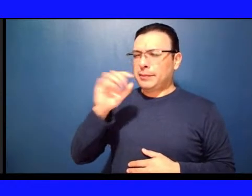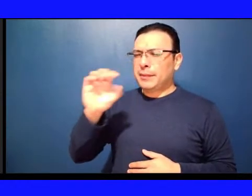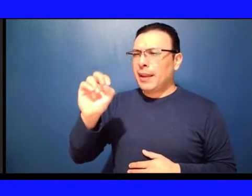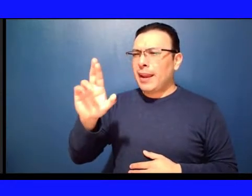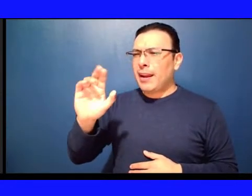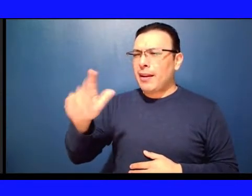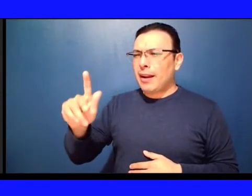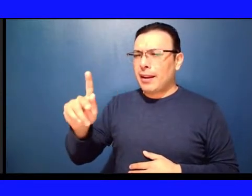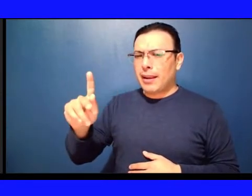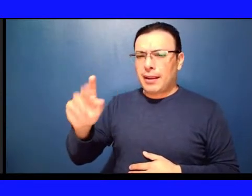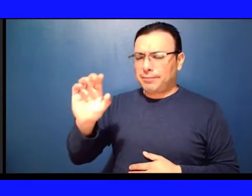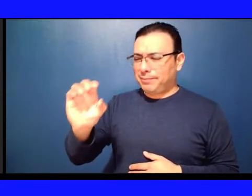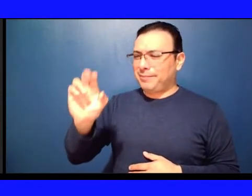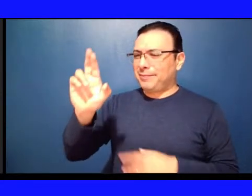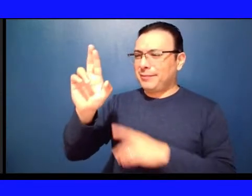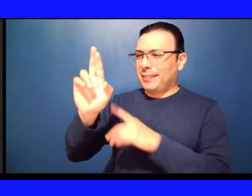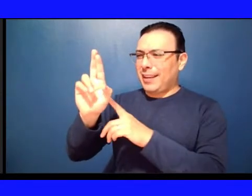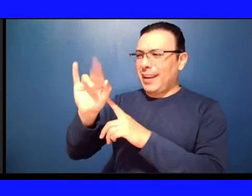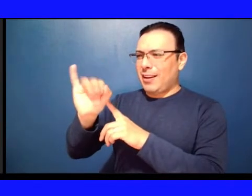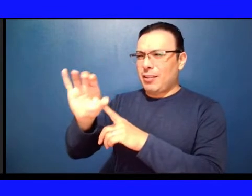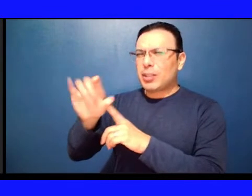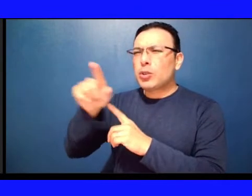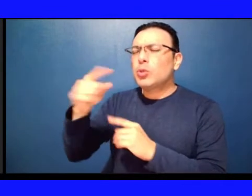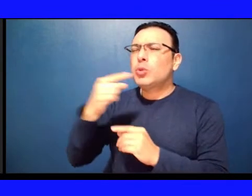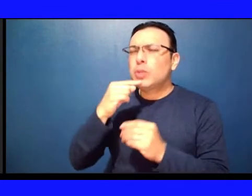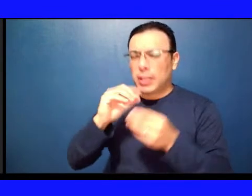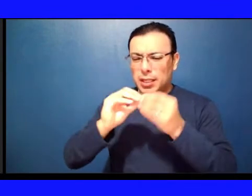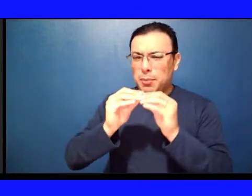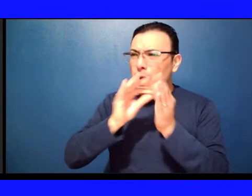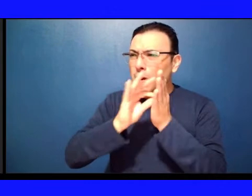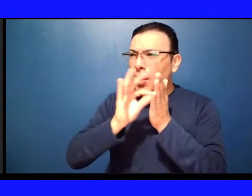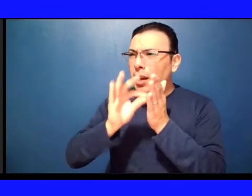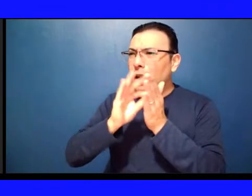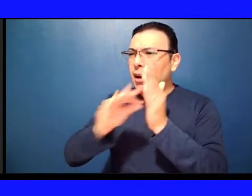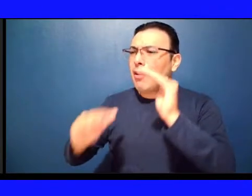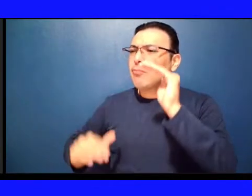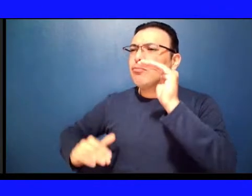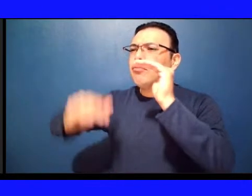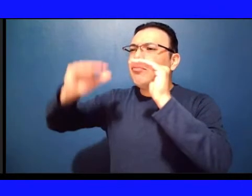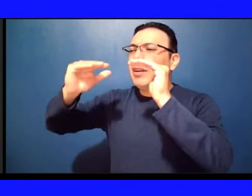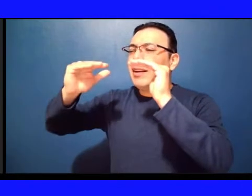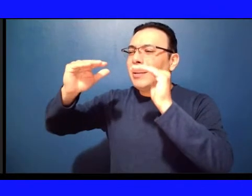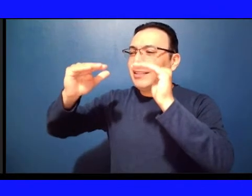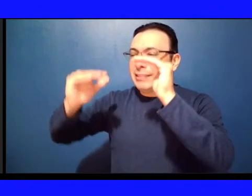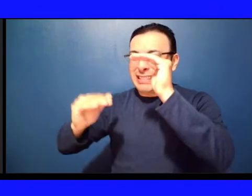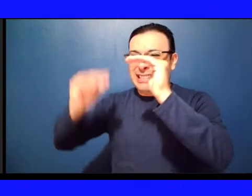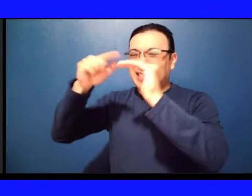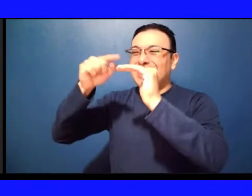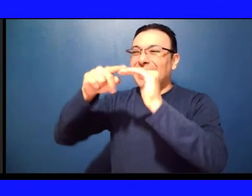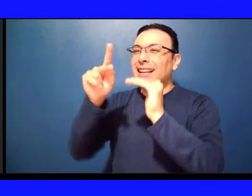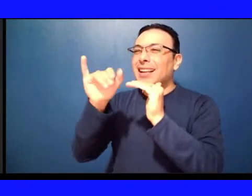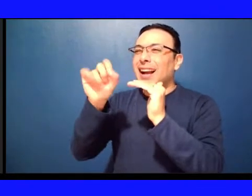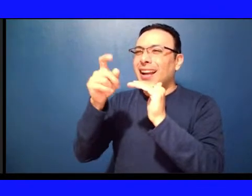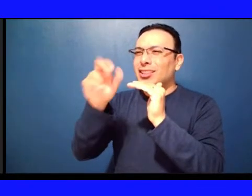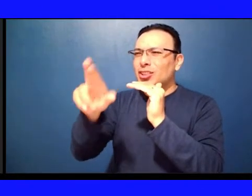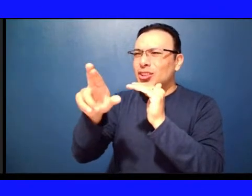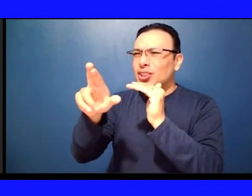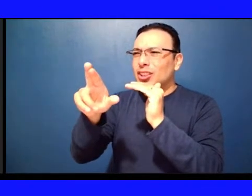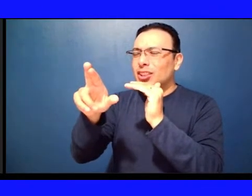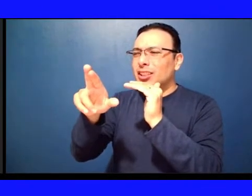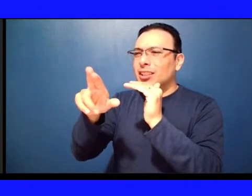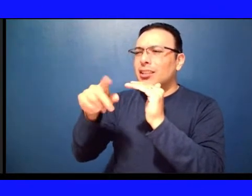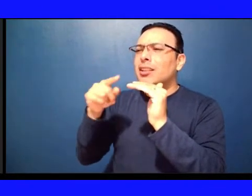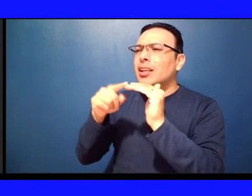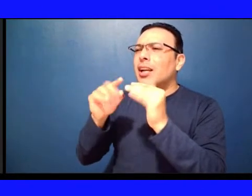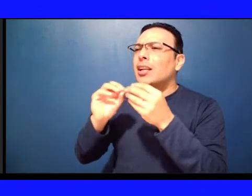yes, they've always been the leader on this. In the 80s or 90s. Right. But so 75 is a good target for